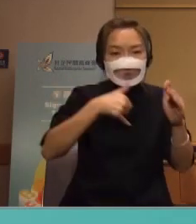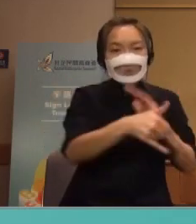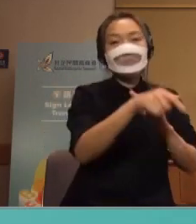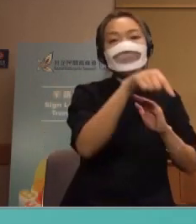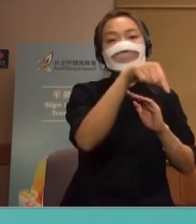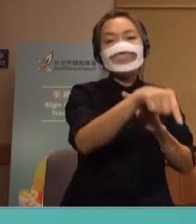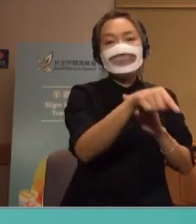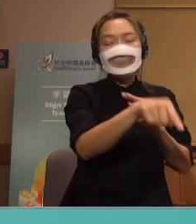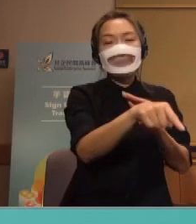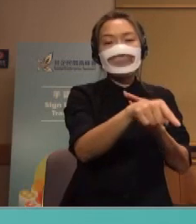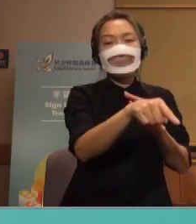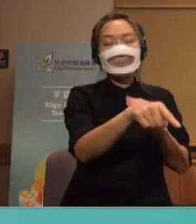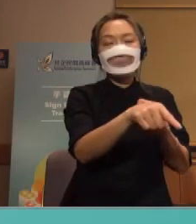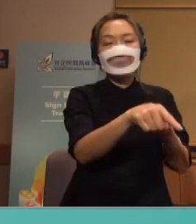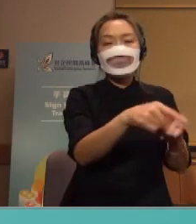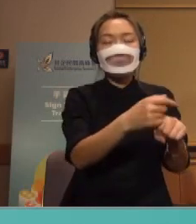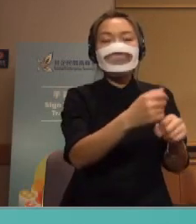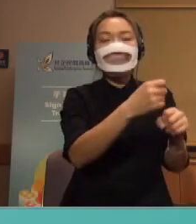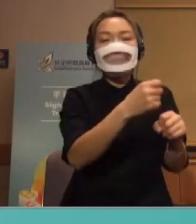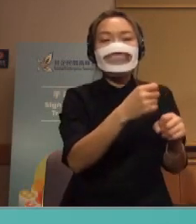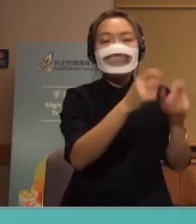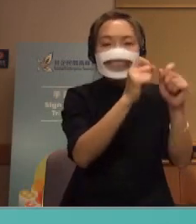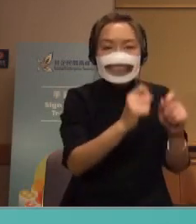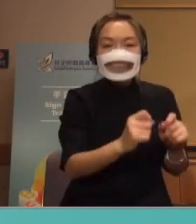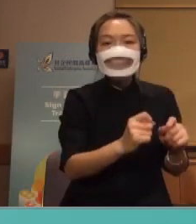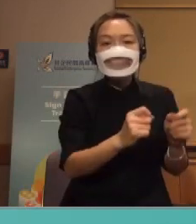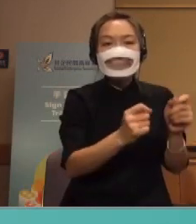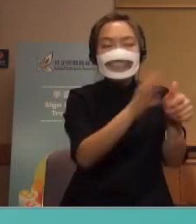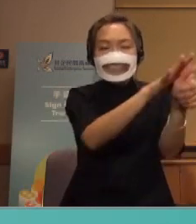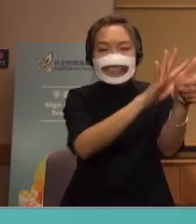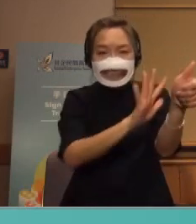them from both the impact side as well as the interest and desire to do crypto stuff.